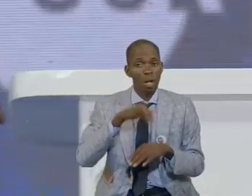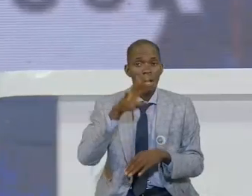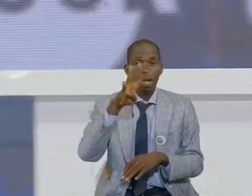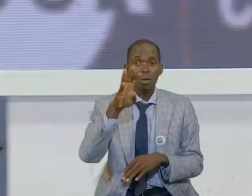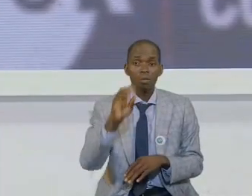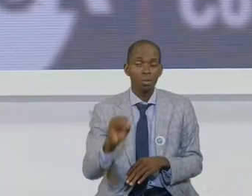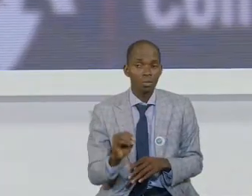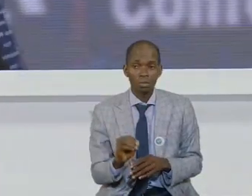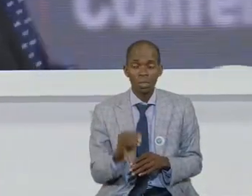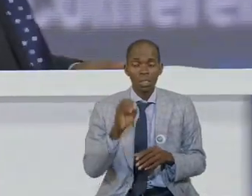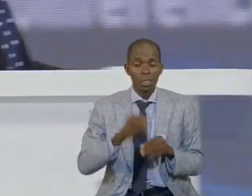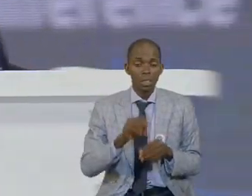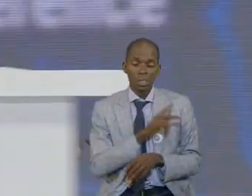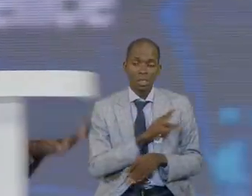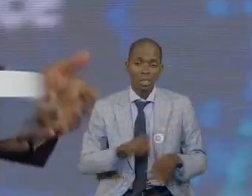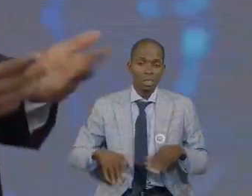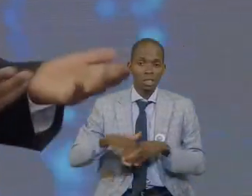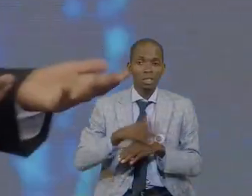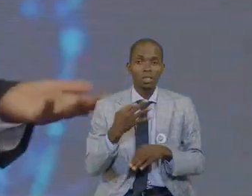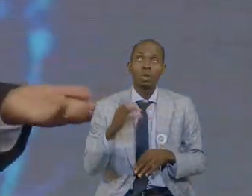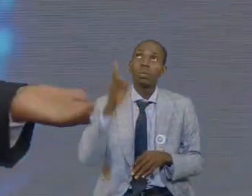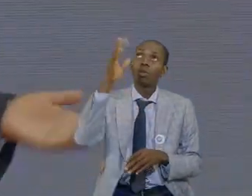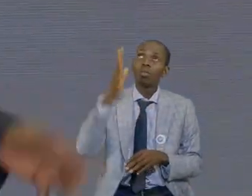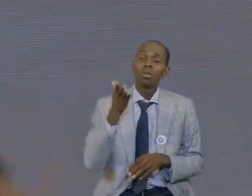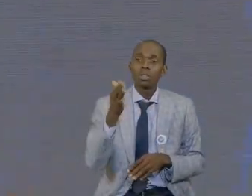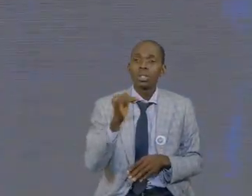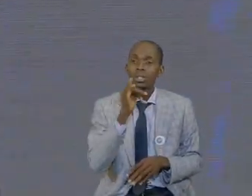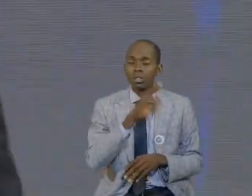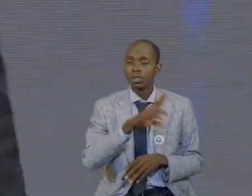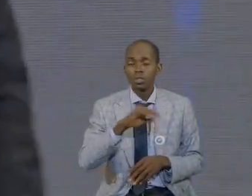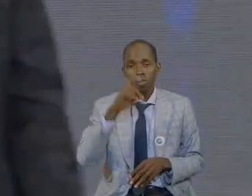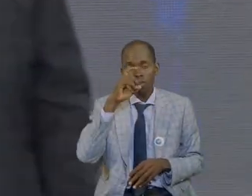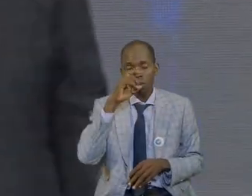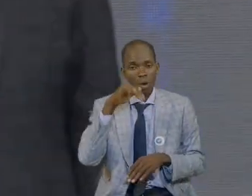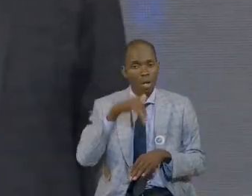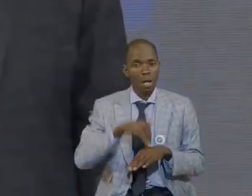In the kingdom of God, there is no fool at 60.